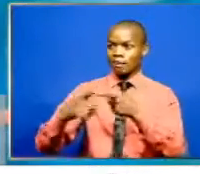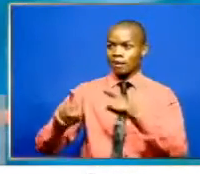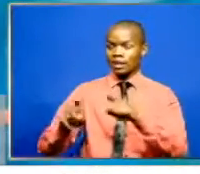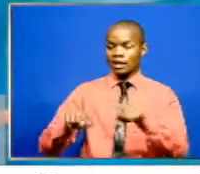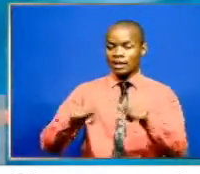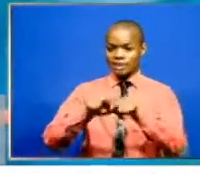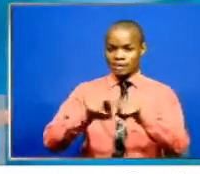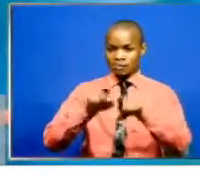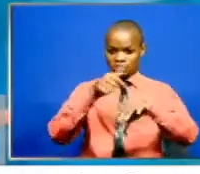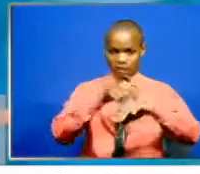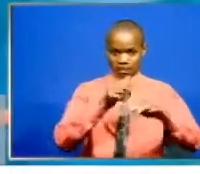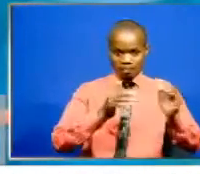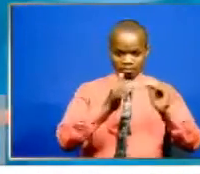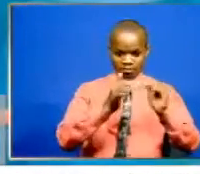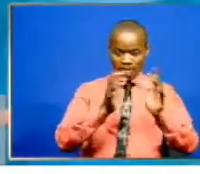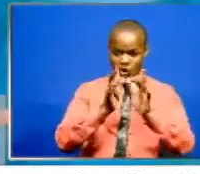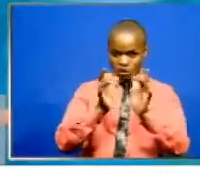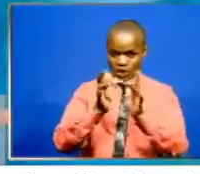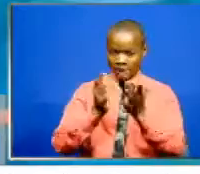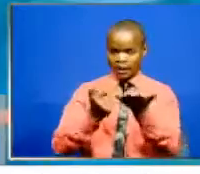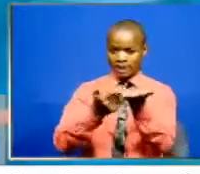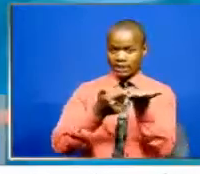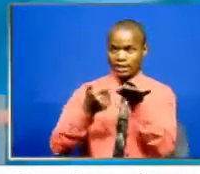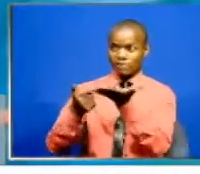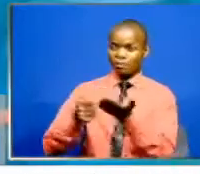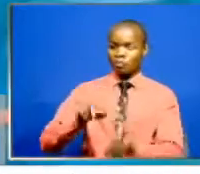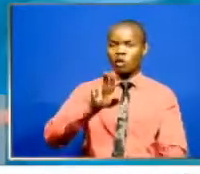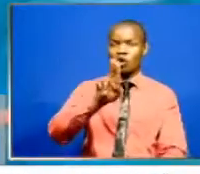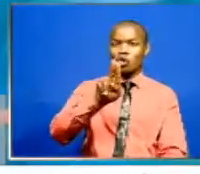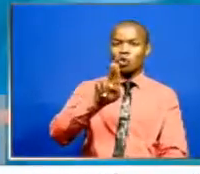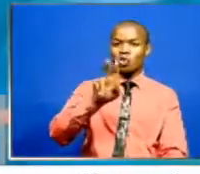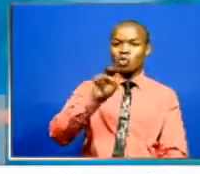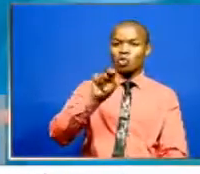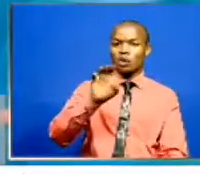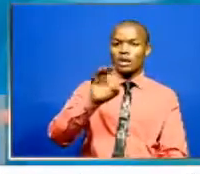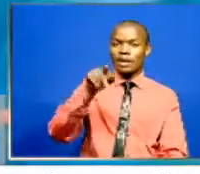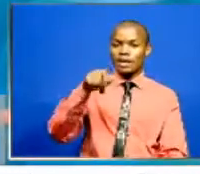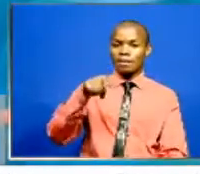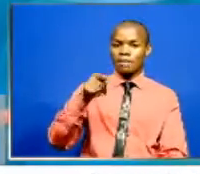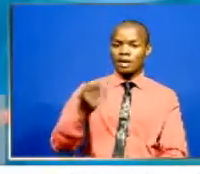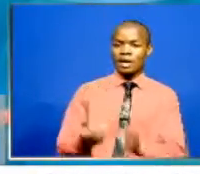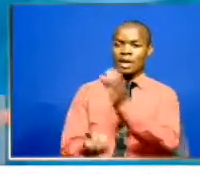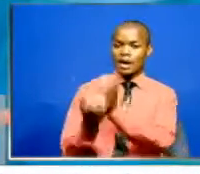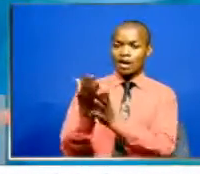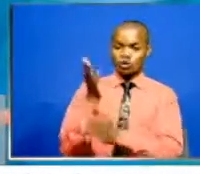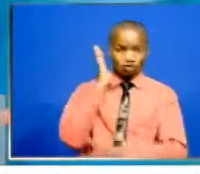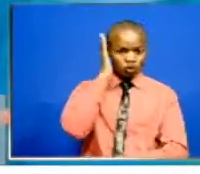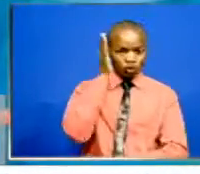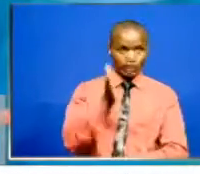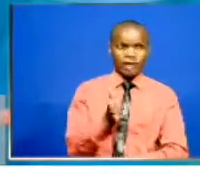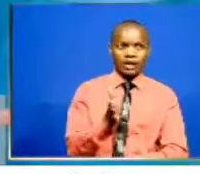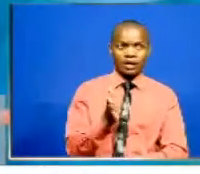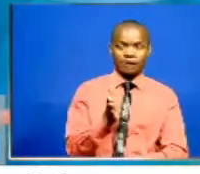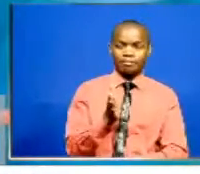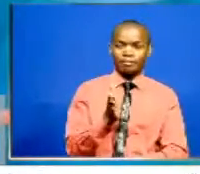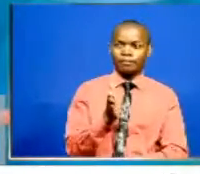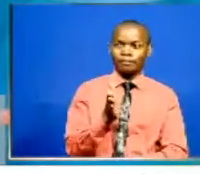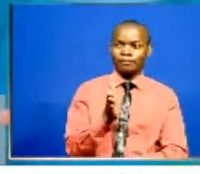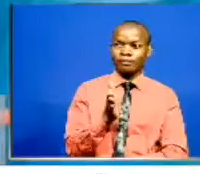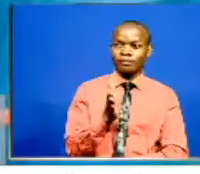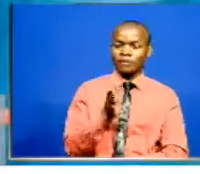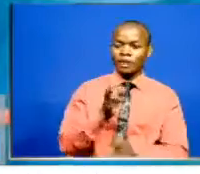same online session, mm-hmm. UNEP will be also launching a synthesis report